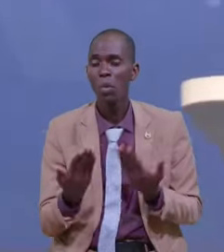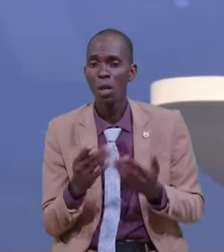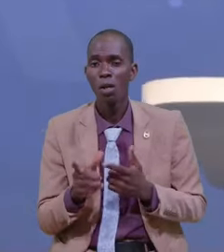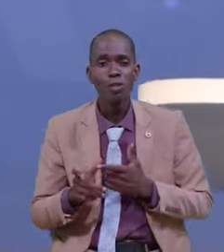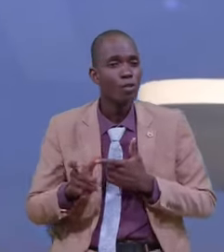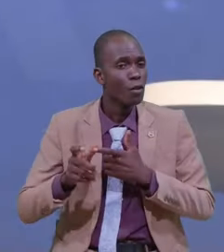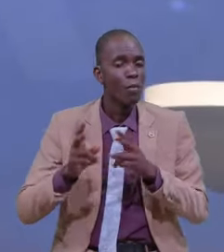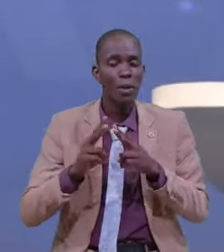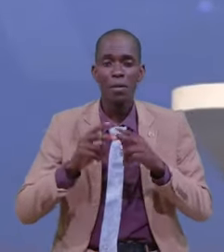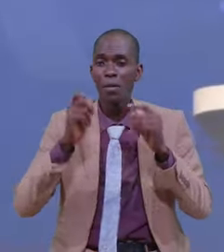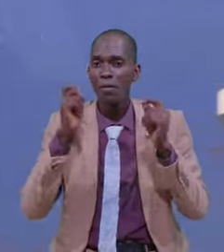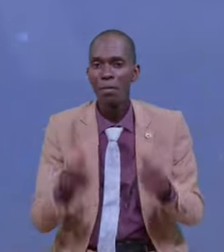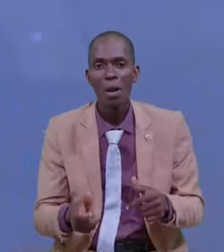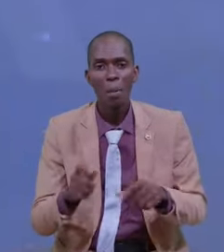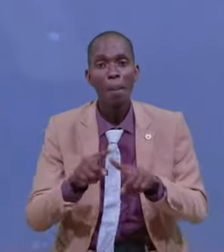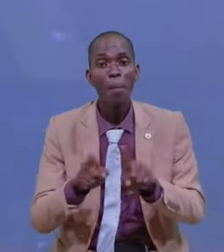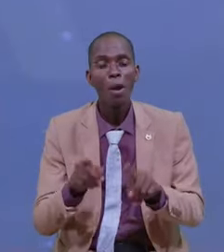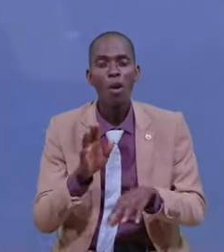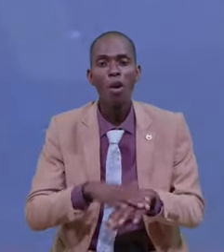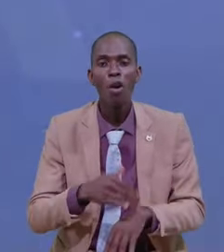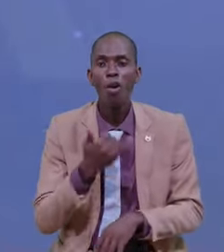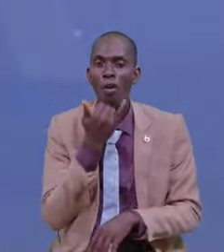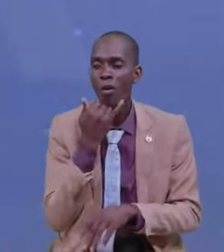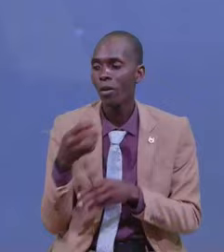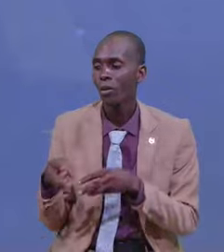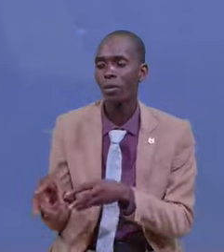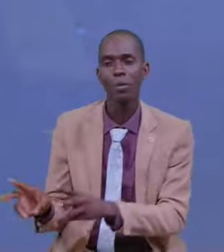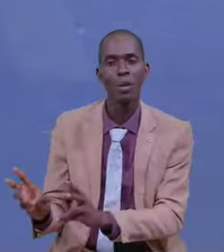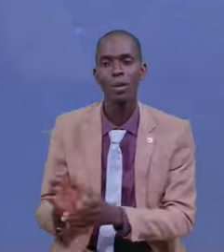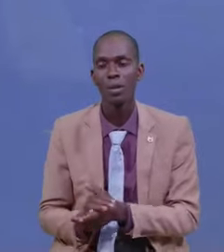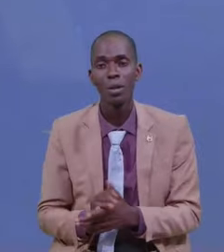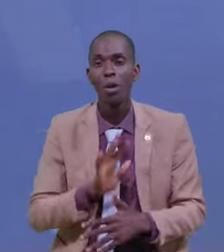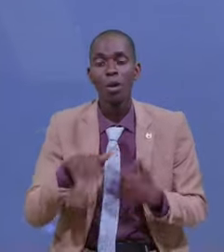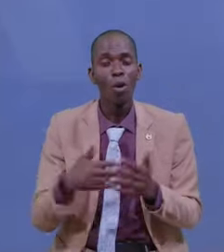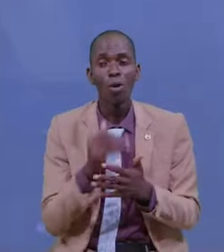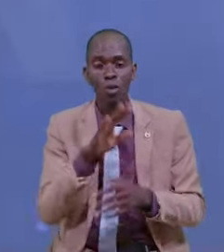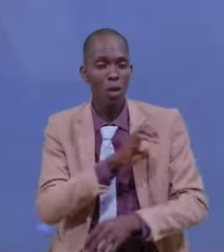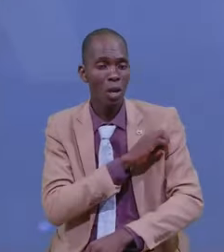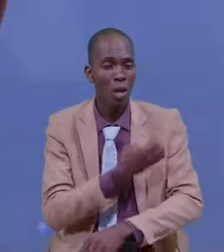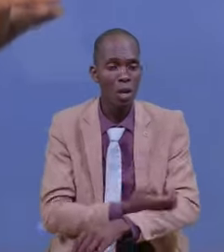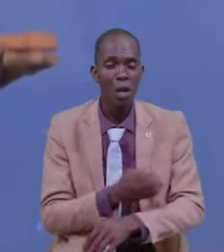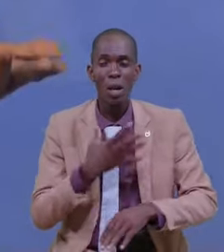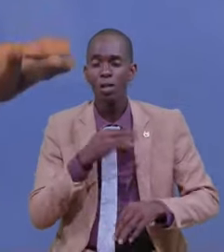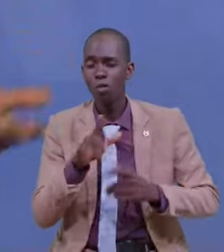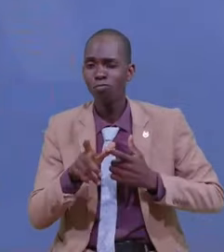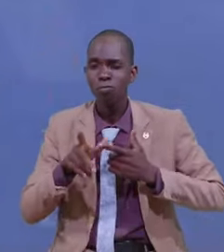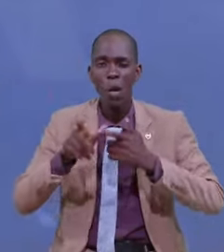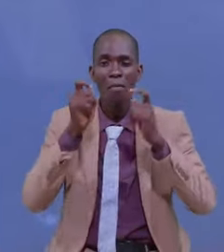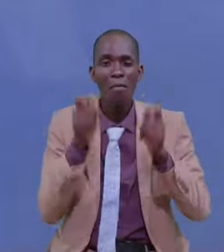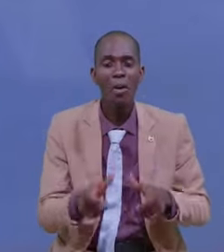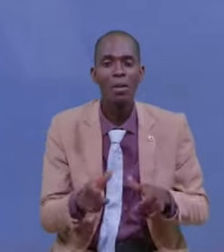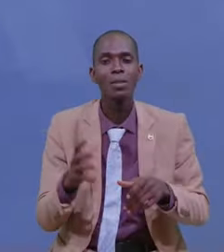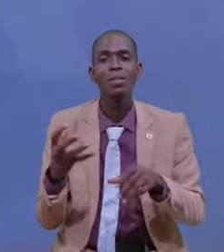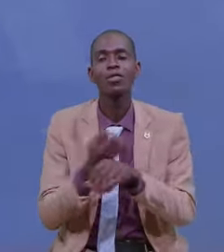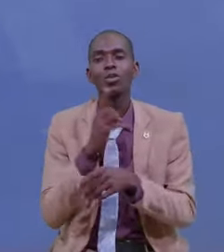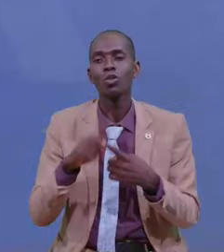wrong road. All the energy and the top speed will get you to a wrong destination because